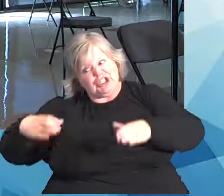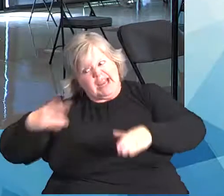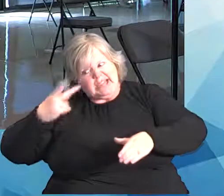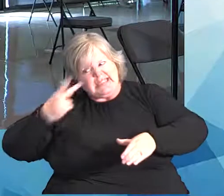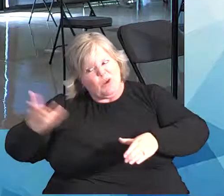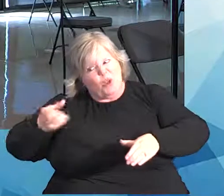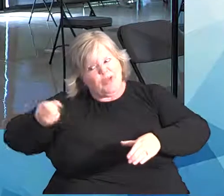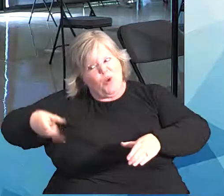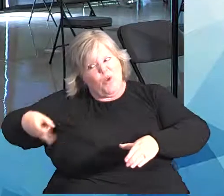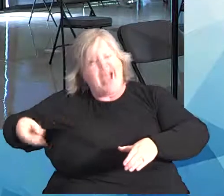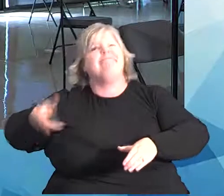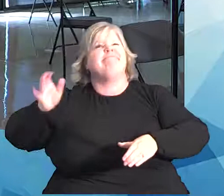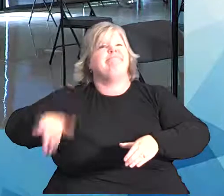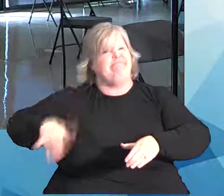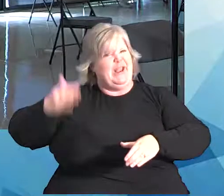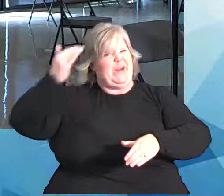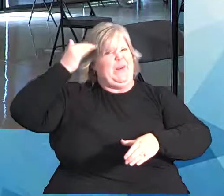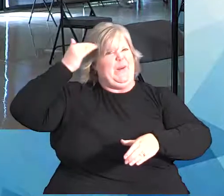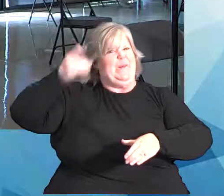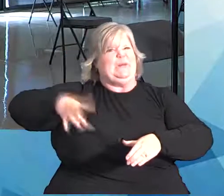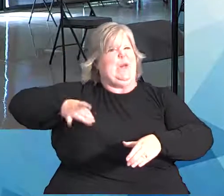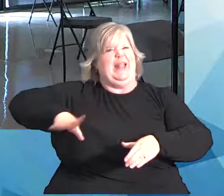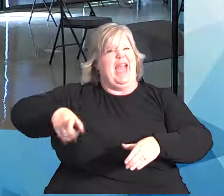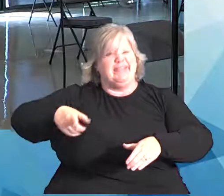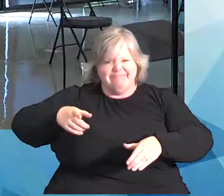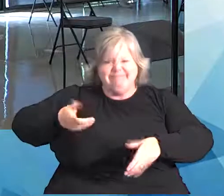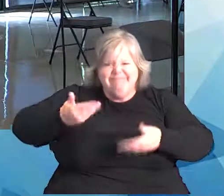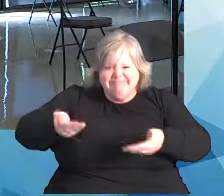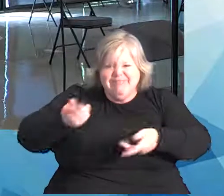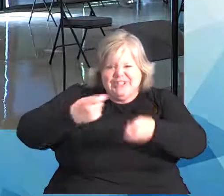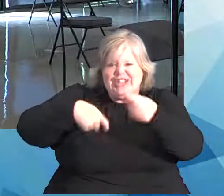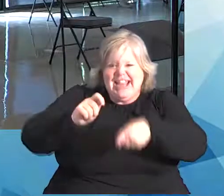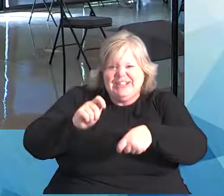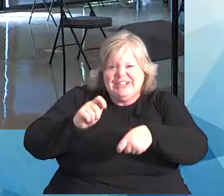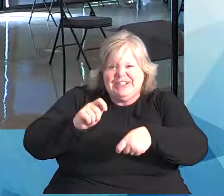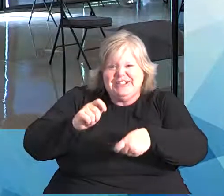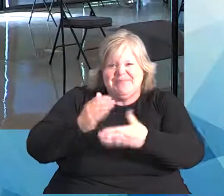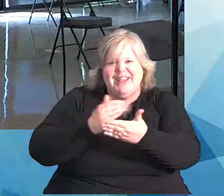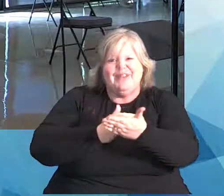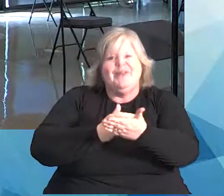they're throwing out. So we can change those menus. Oh, thank you.